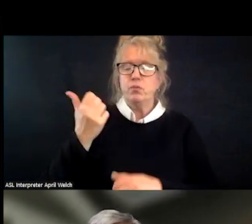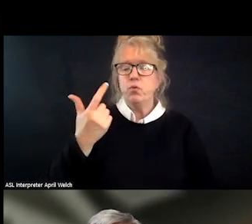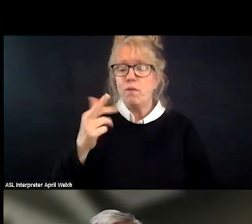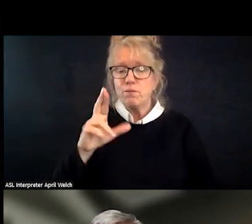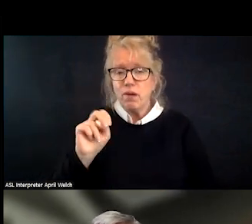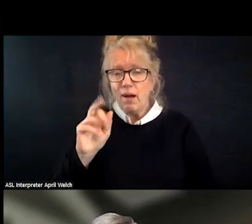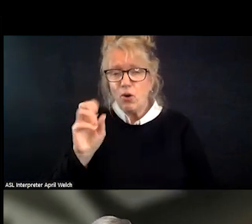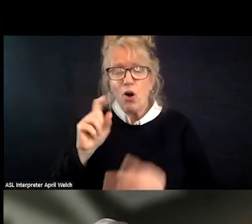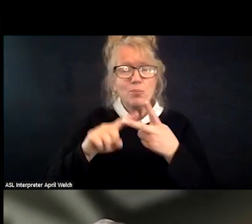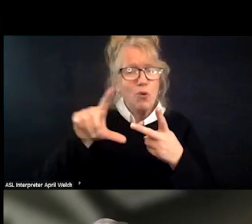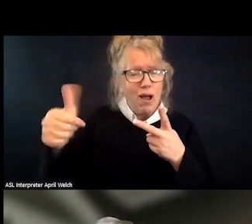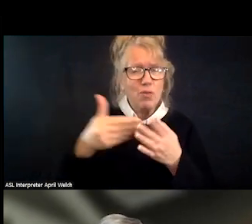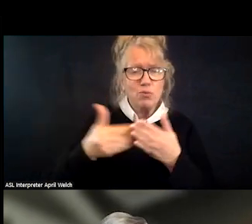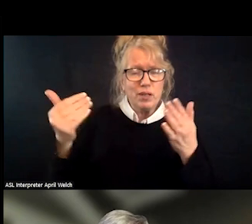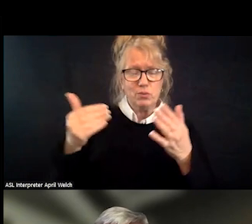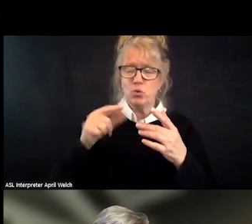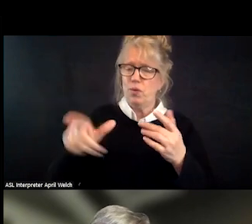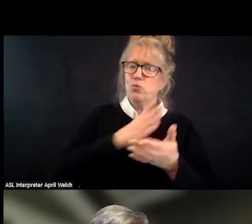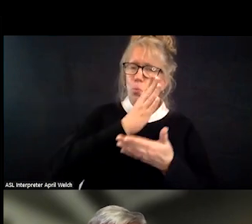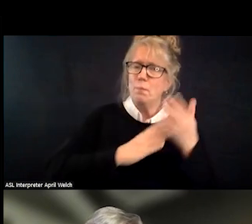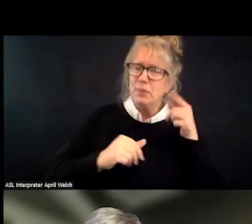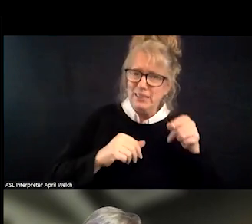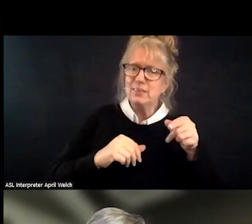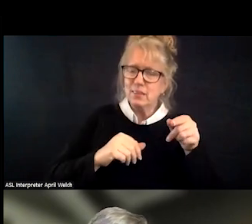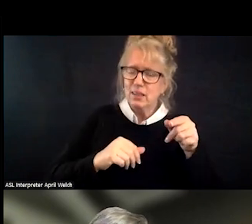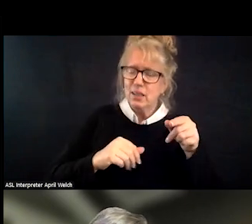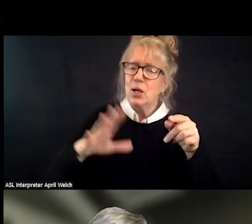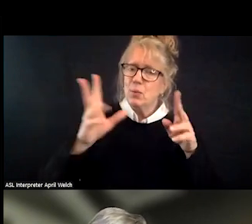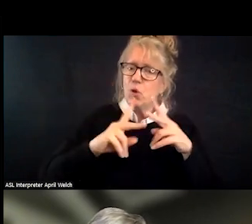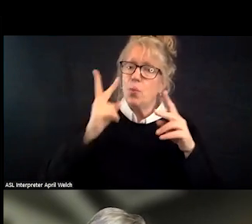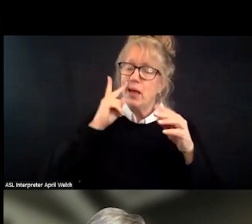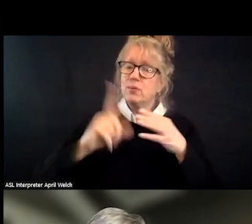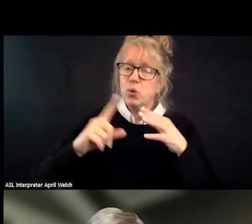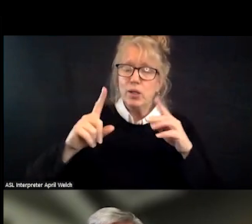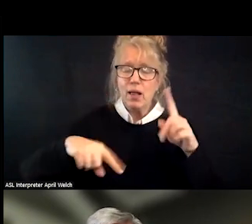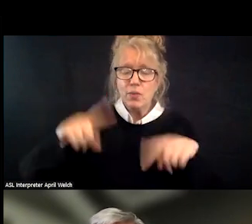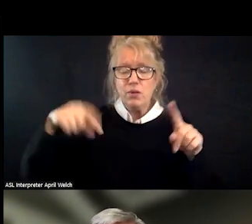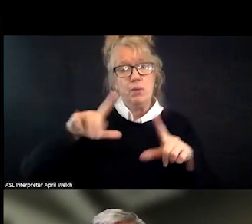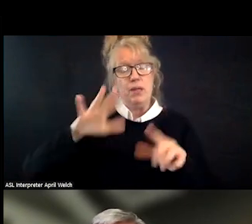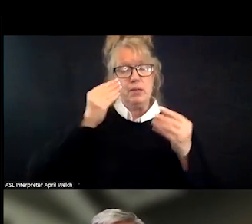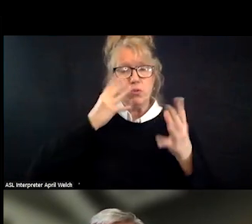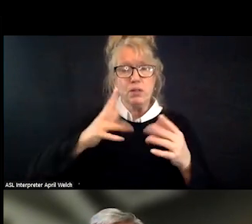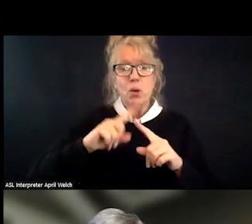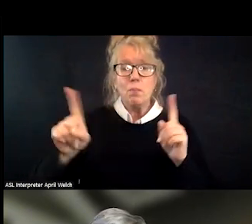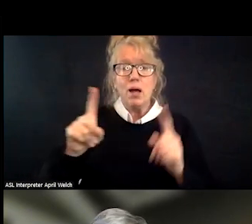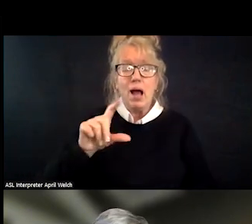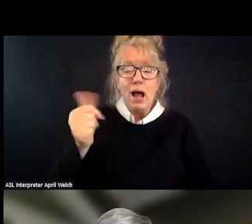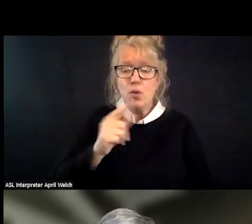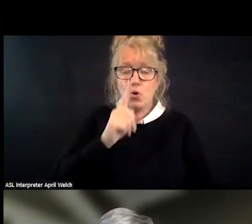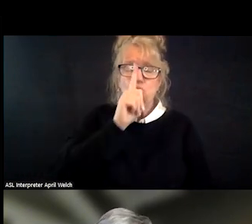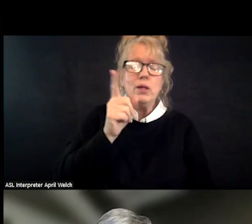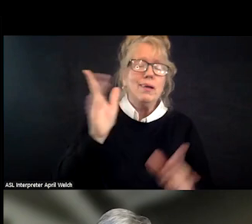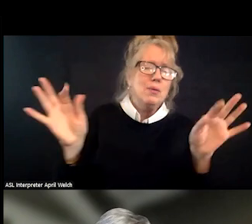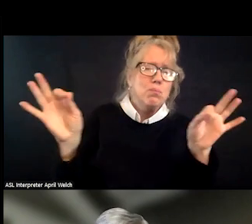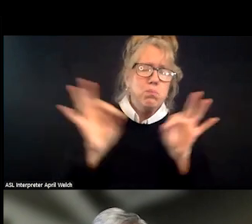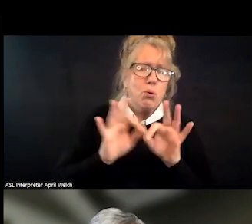factors? So the other piece, so that's looking at variability in the data. But the other really important piece